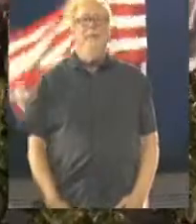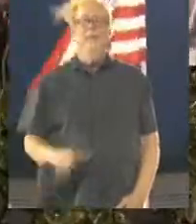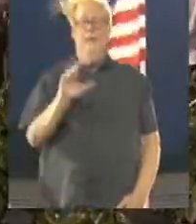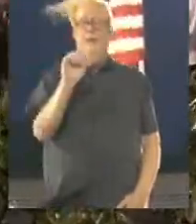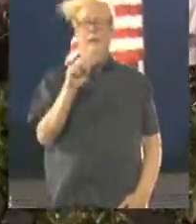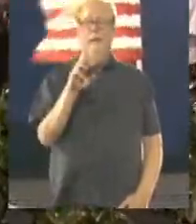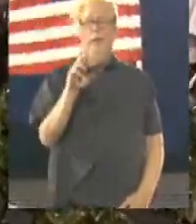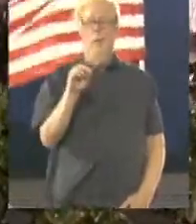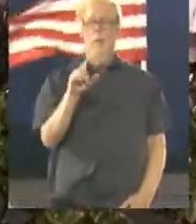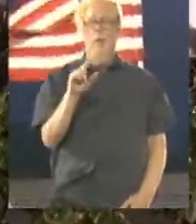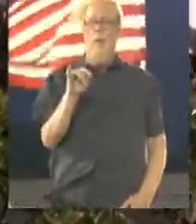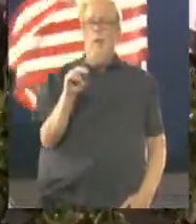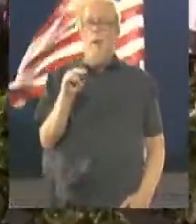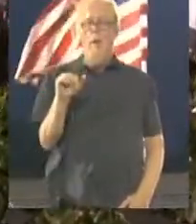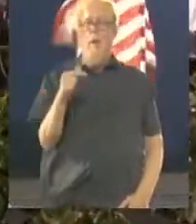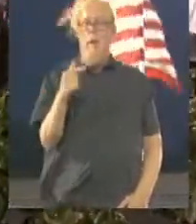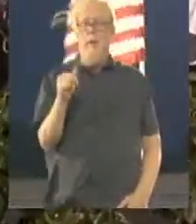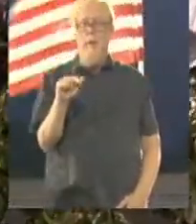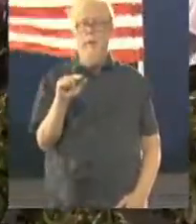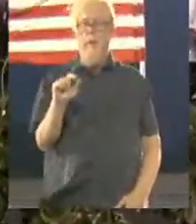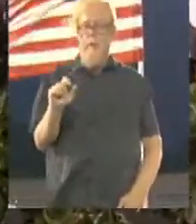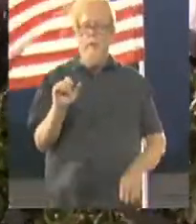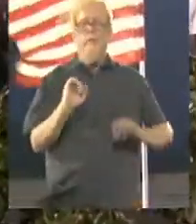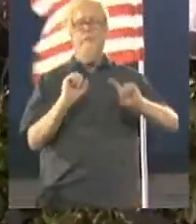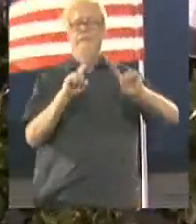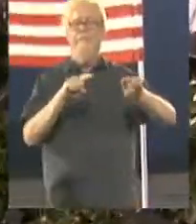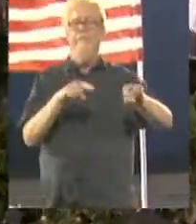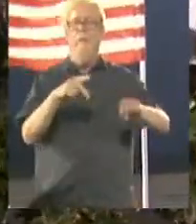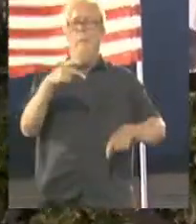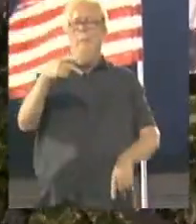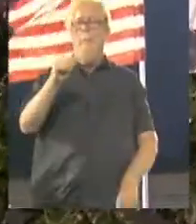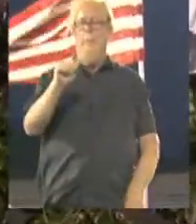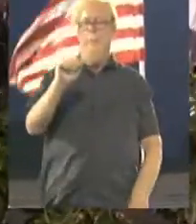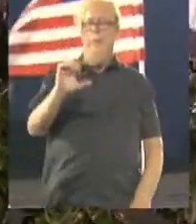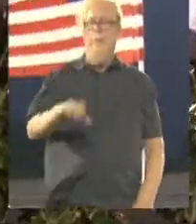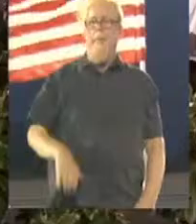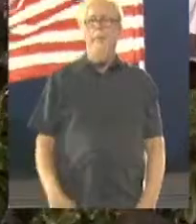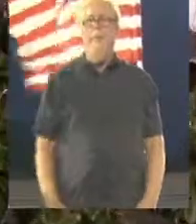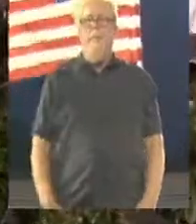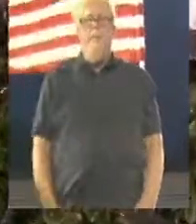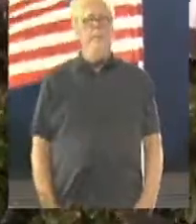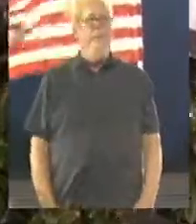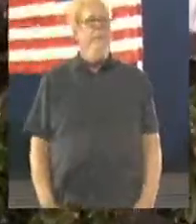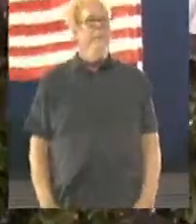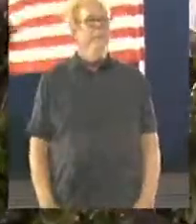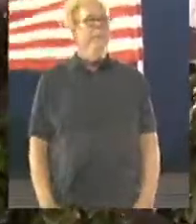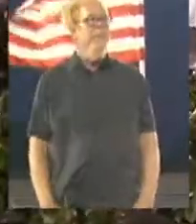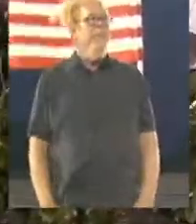Carolina Gage will be attending Palo Alto College.